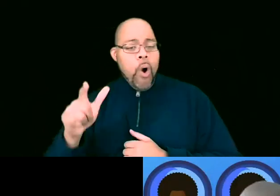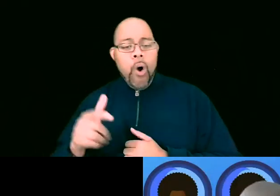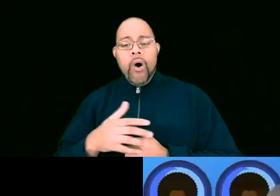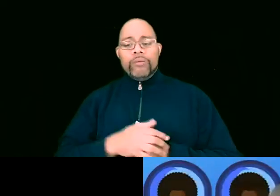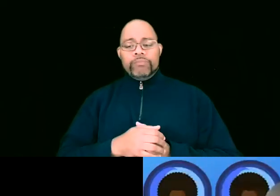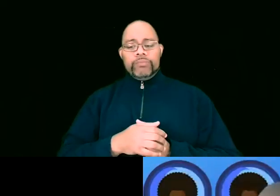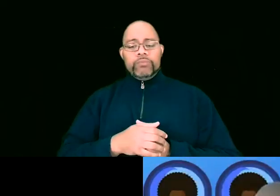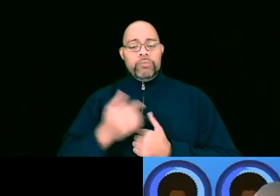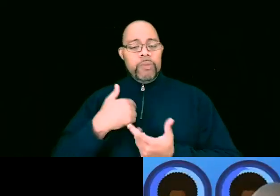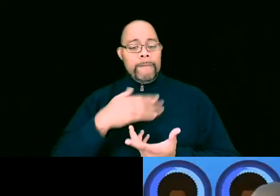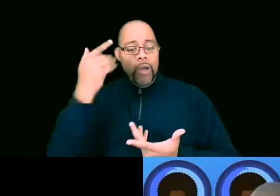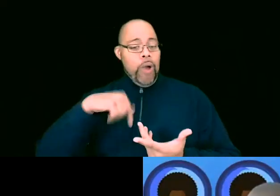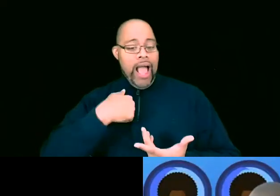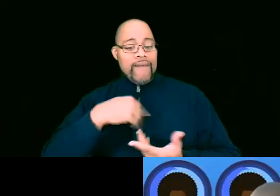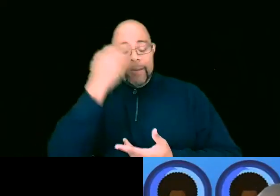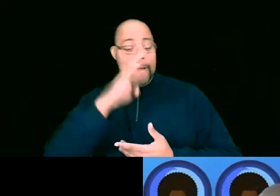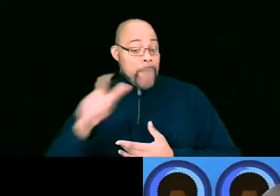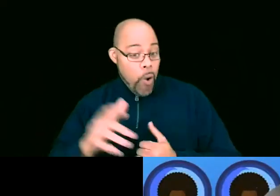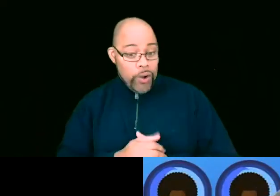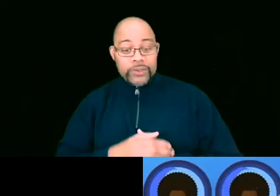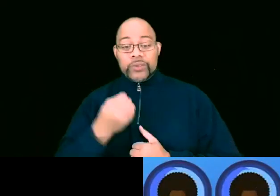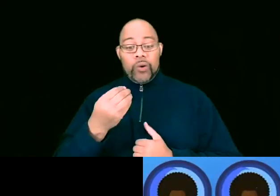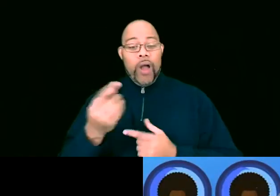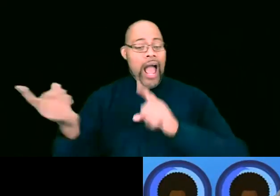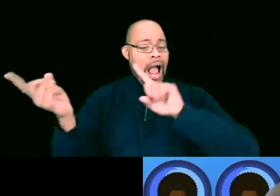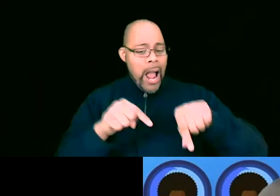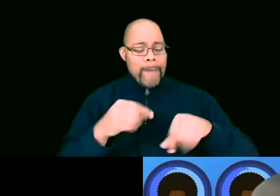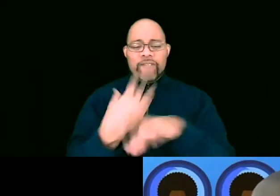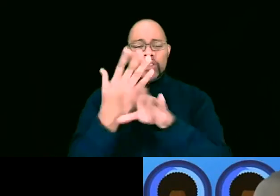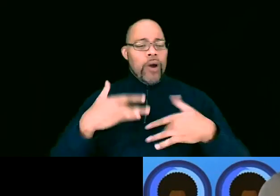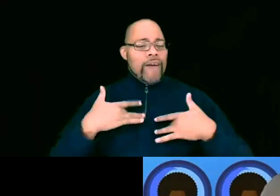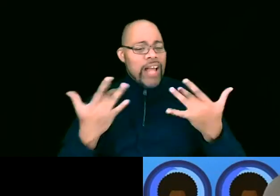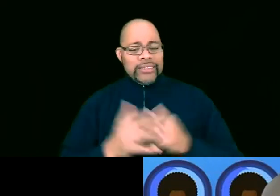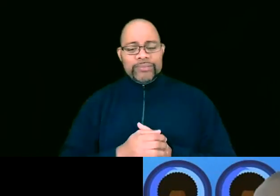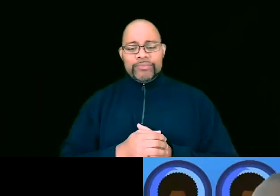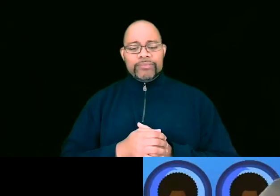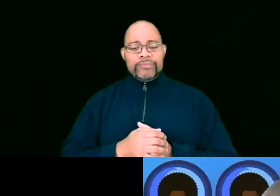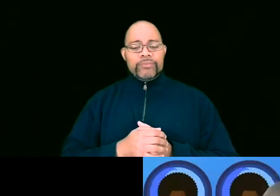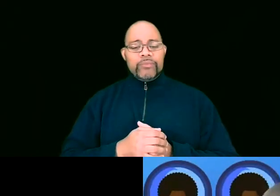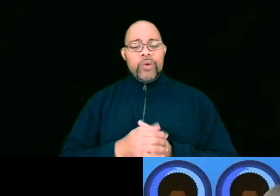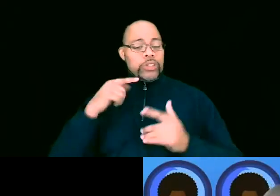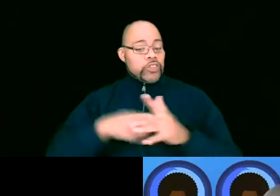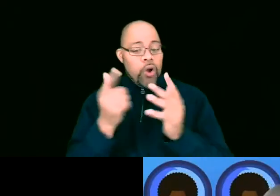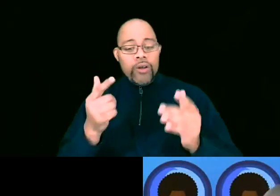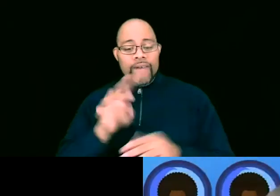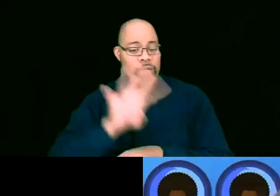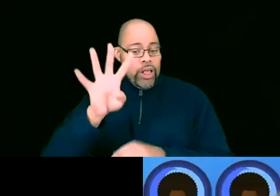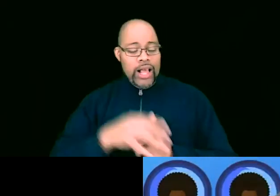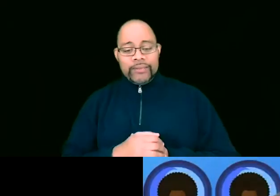We're Black, so we're going to have a black ball. So come to this virtual event. We're going to kick it off at 4